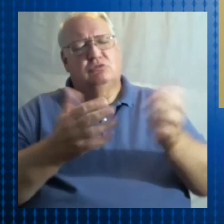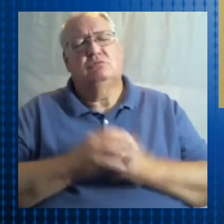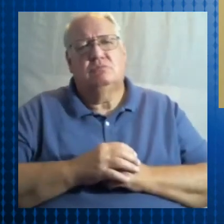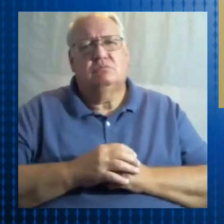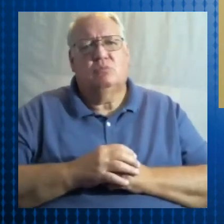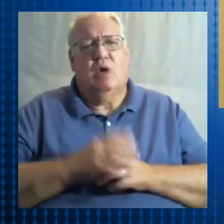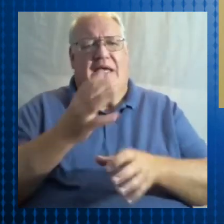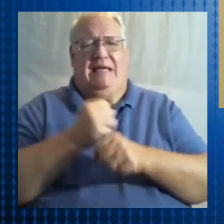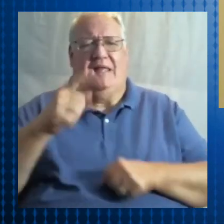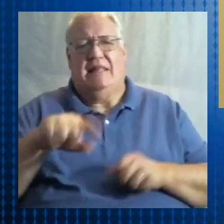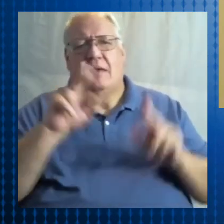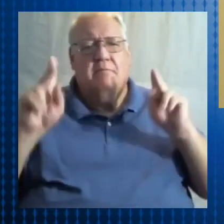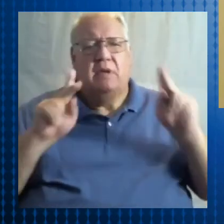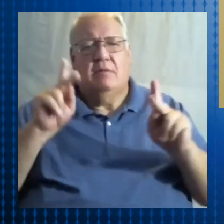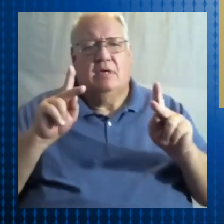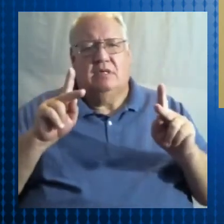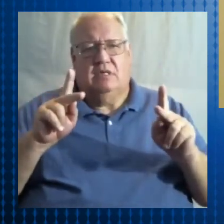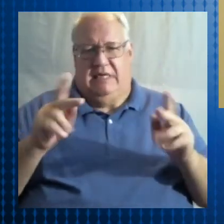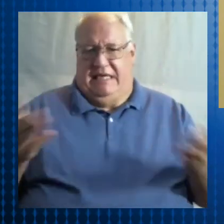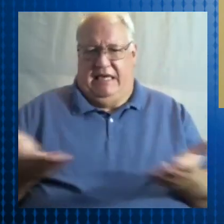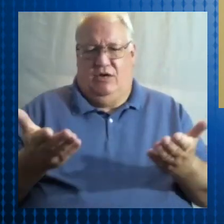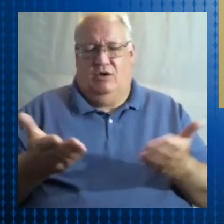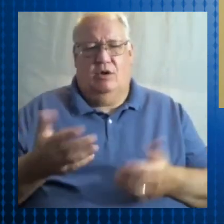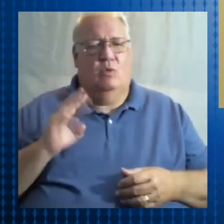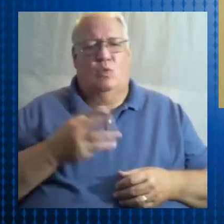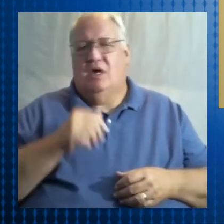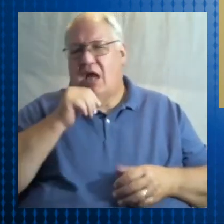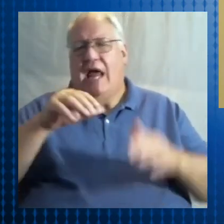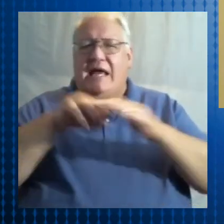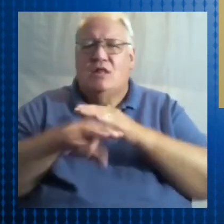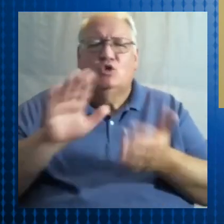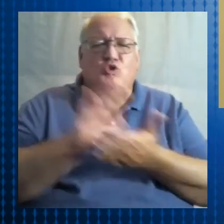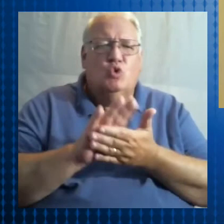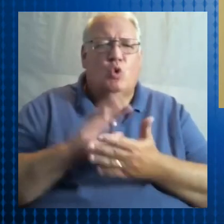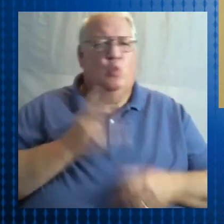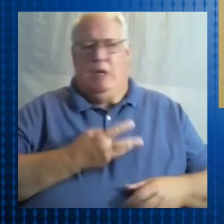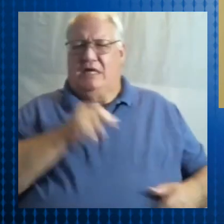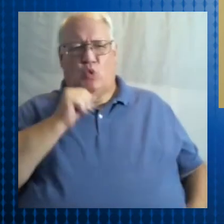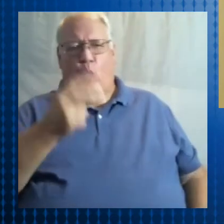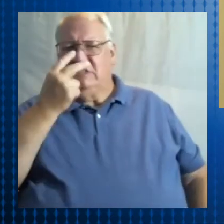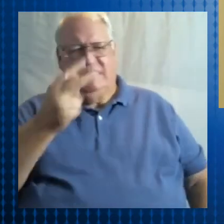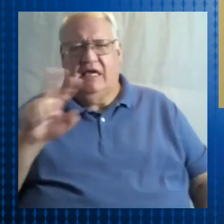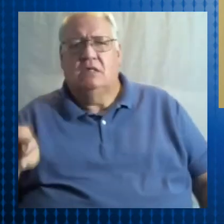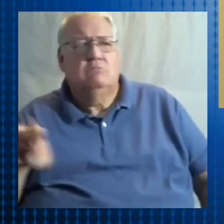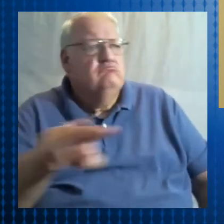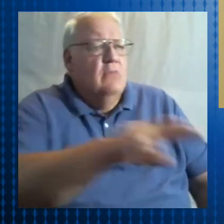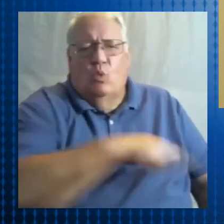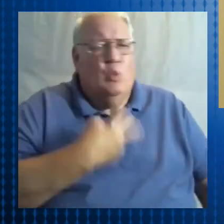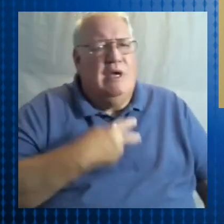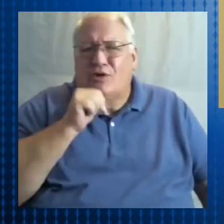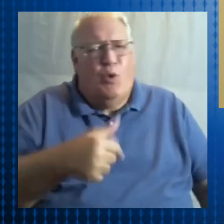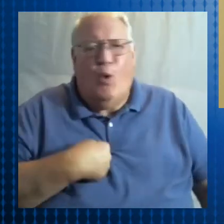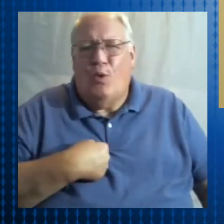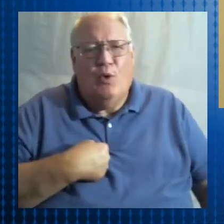these people out in front of us, because obviously we don't get into the schools to see them firsthand, and particularly not in the